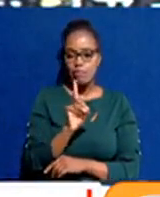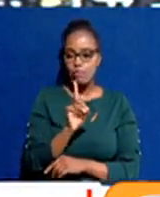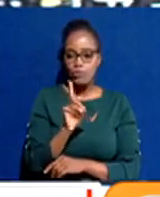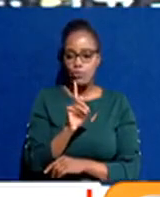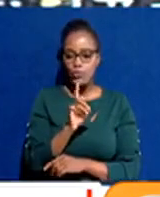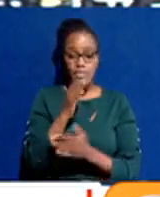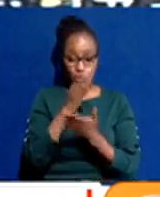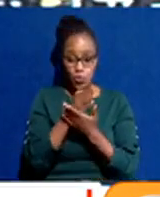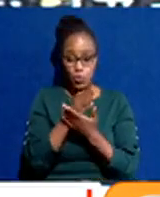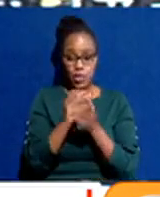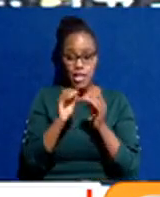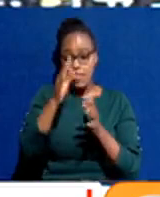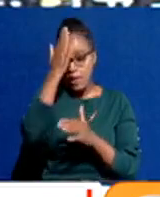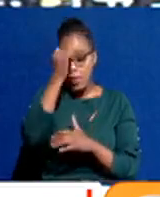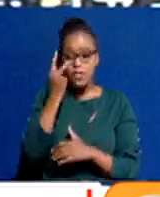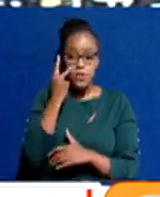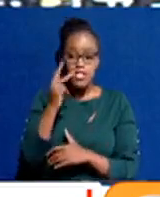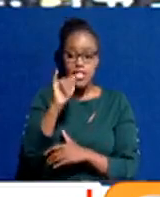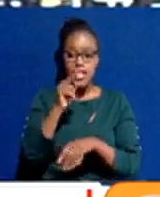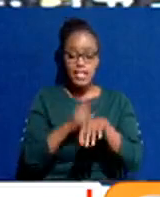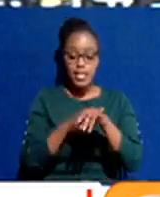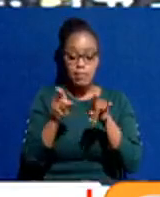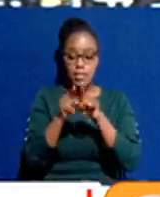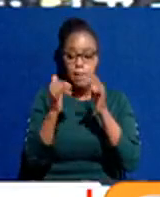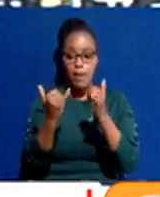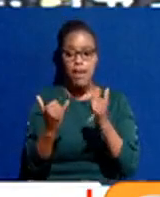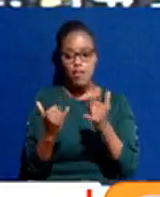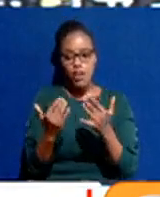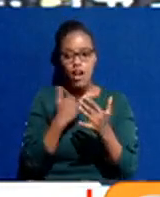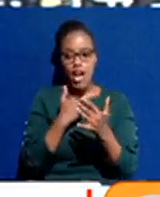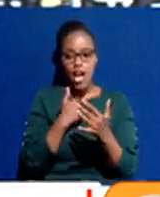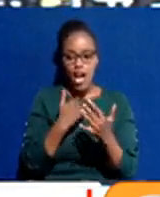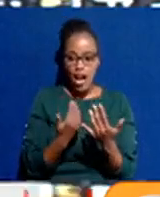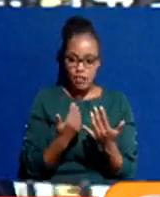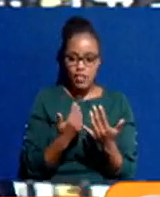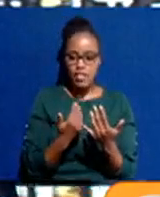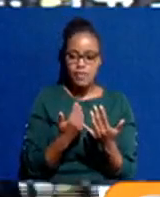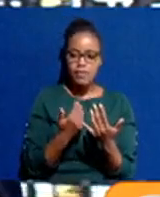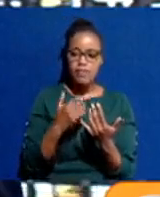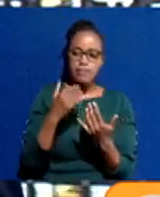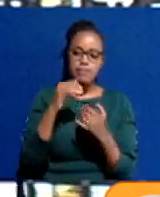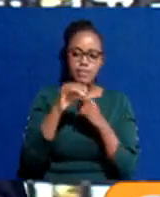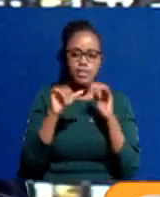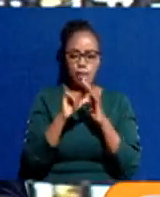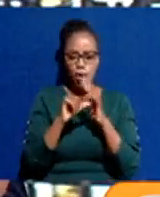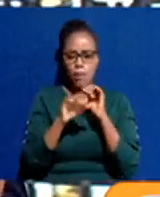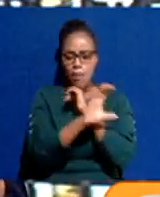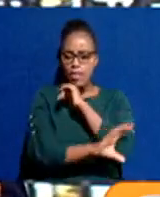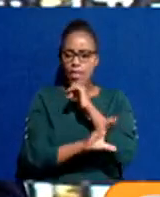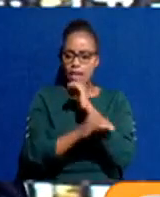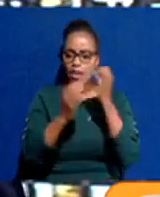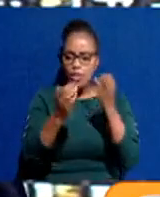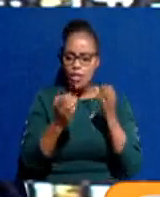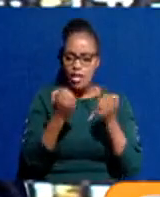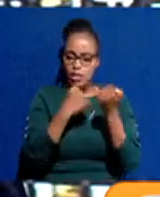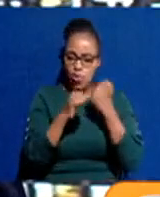could be true. Because you see, as at that time, as it is, of course there was handshake because we wanted peace in this country and business to move on